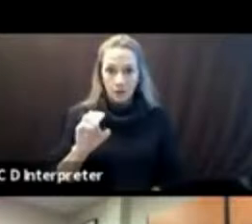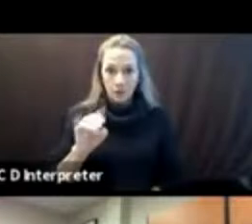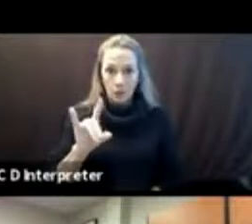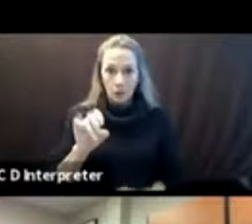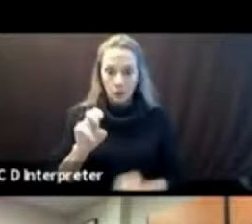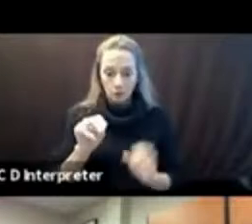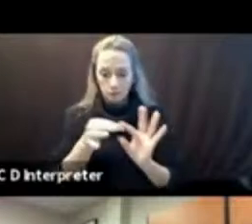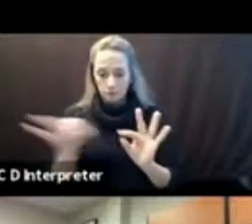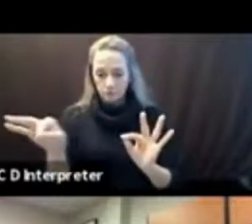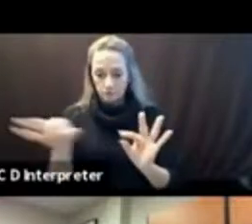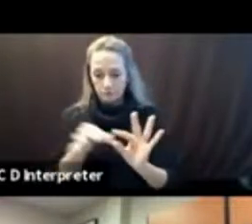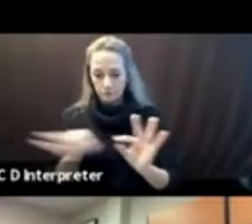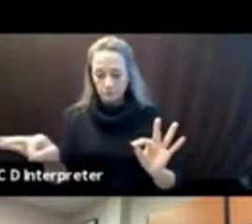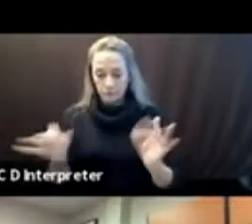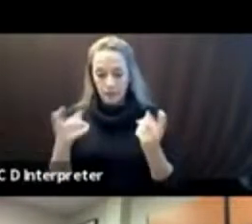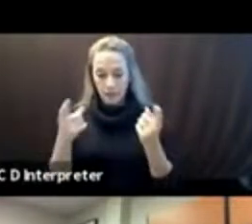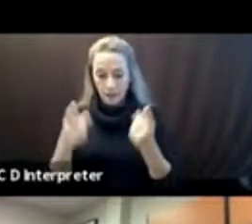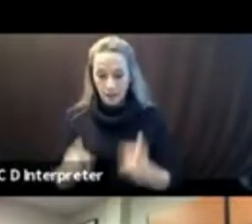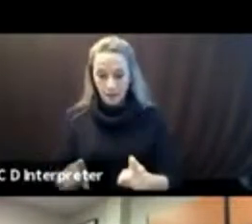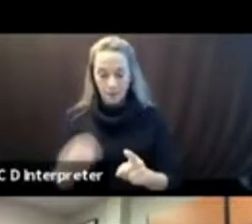has happened and stating that we condemn it.